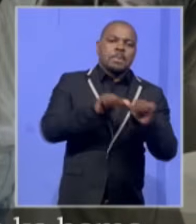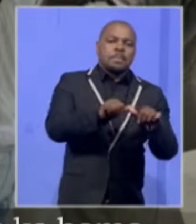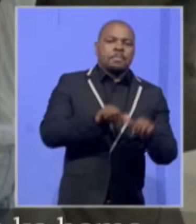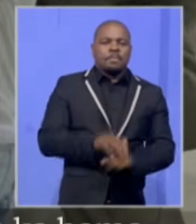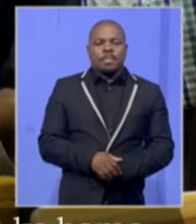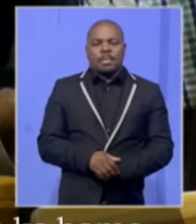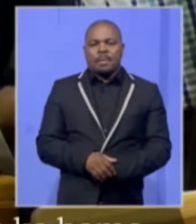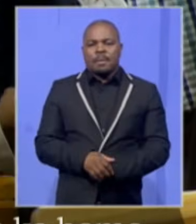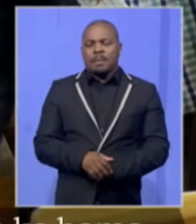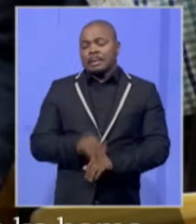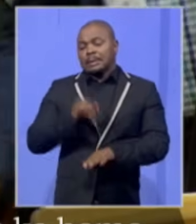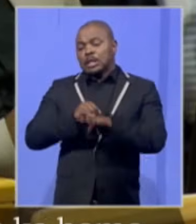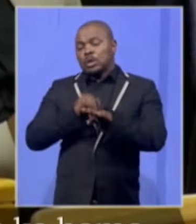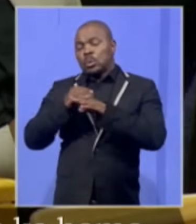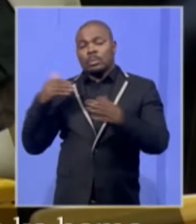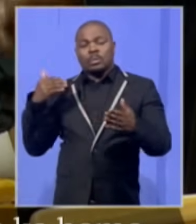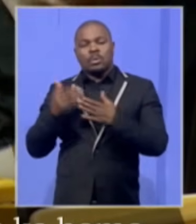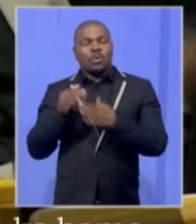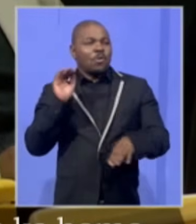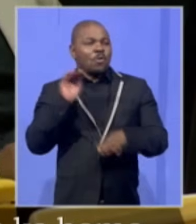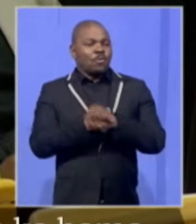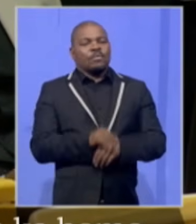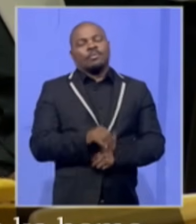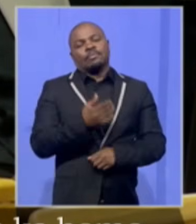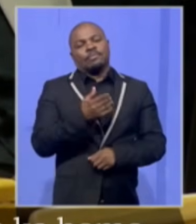e sale ka Firikgong badirisi ba feta dikete di le